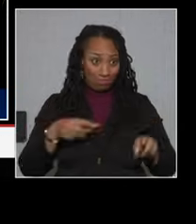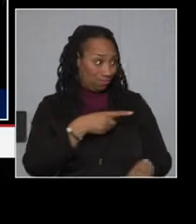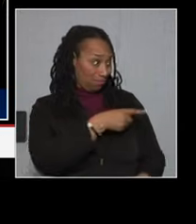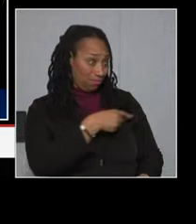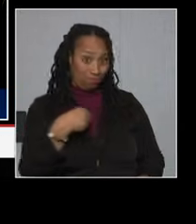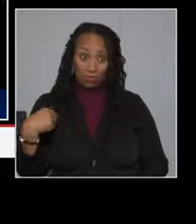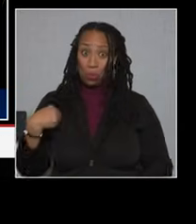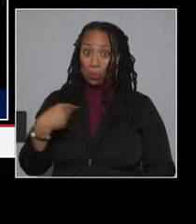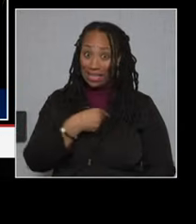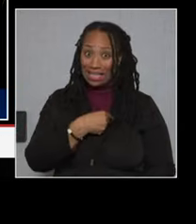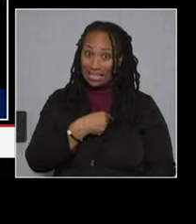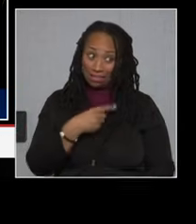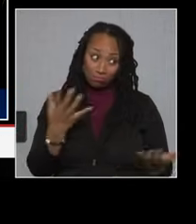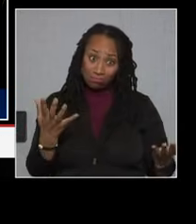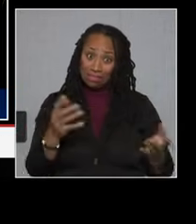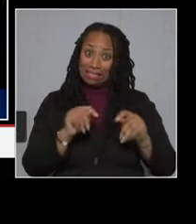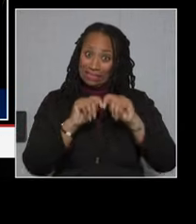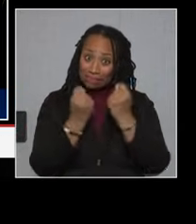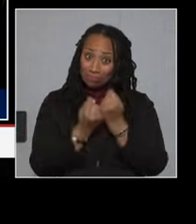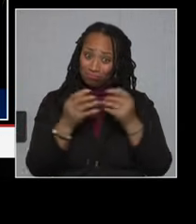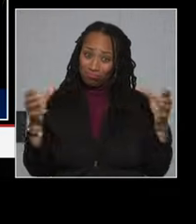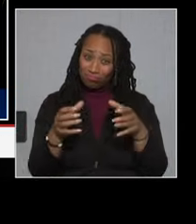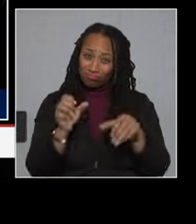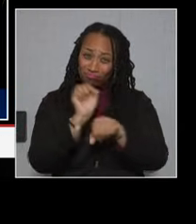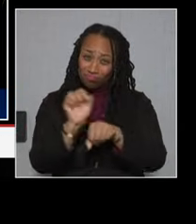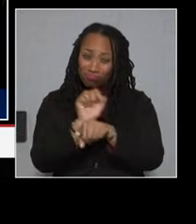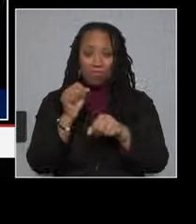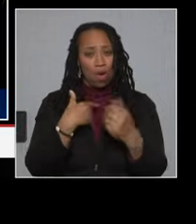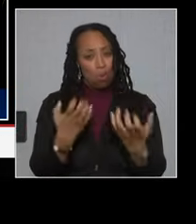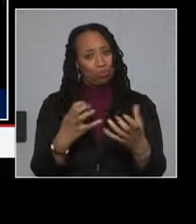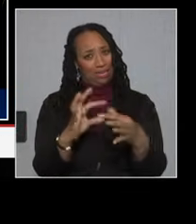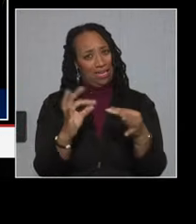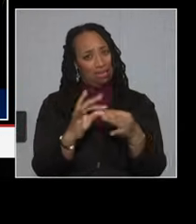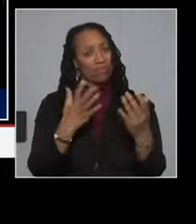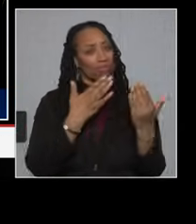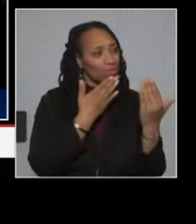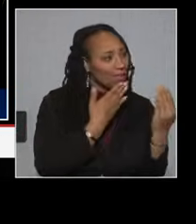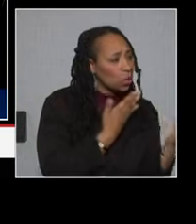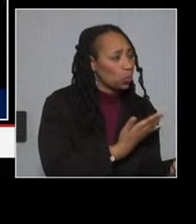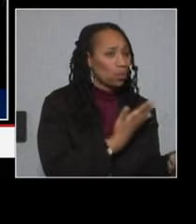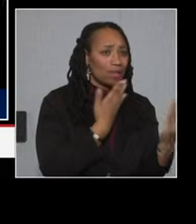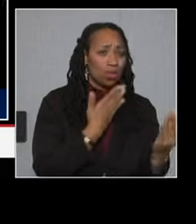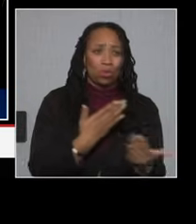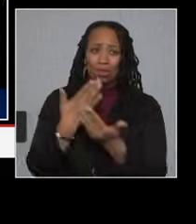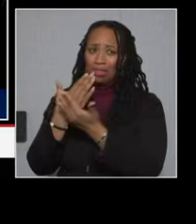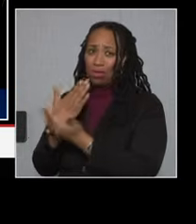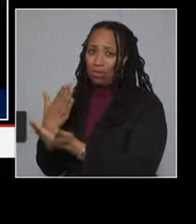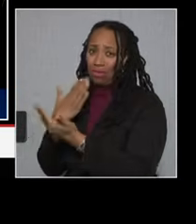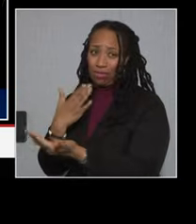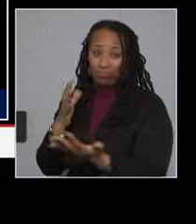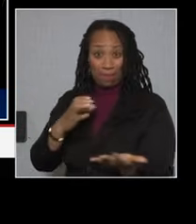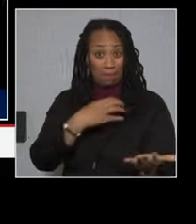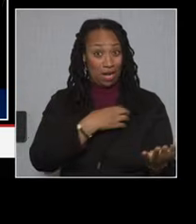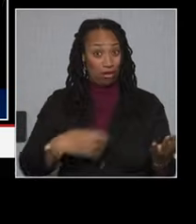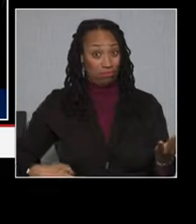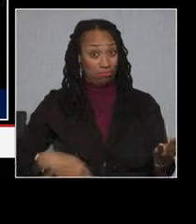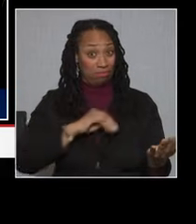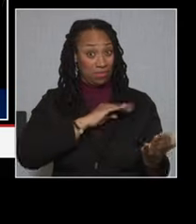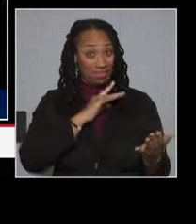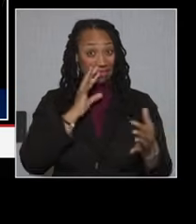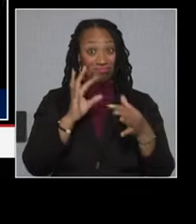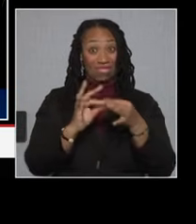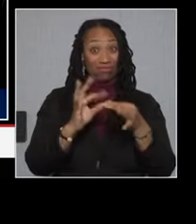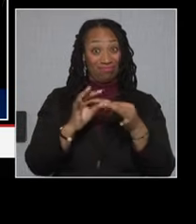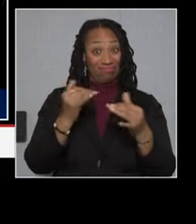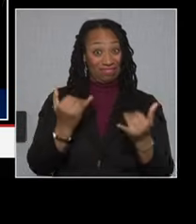women of the public safety and justice cluster who, as the mayor said at the top, have faced what I think is an unprecedented year full of